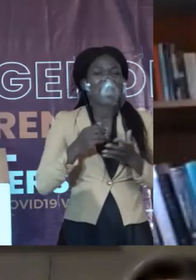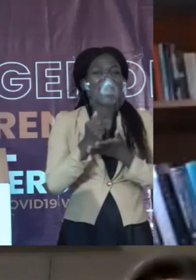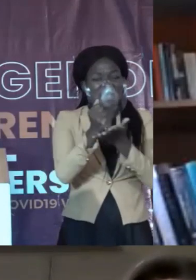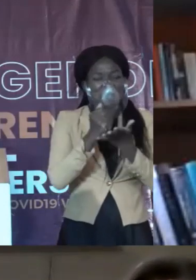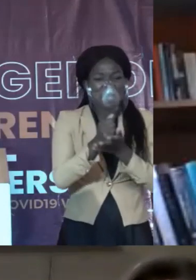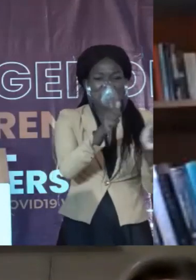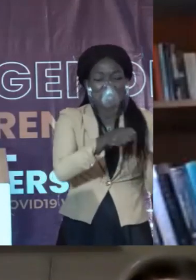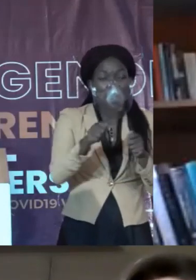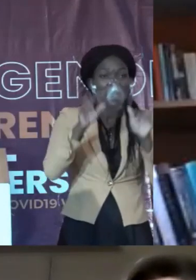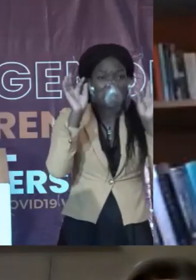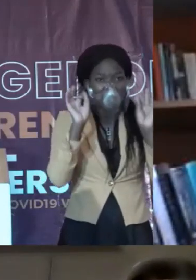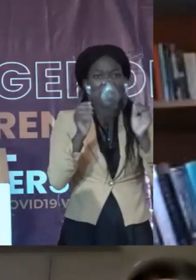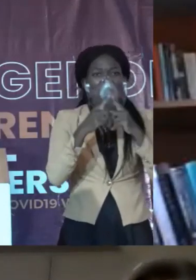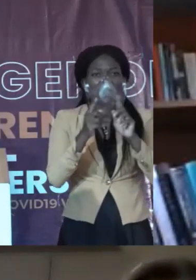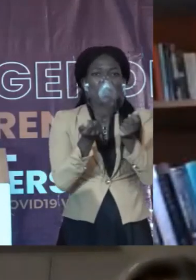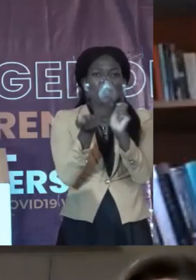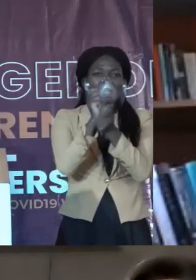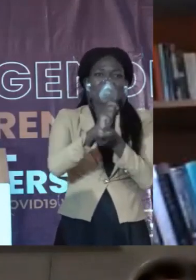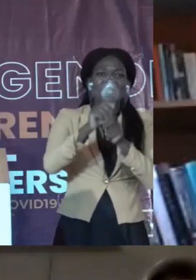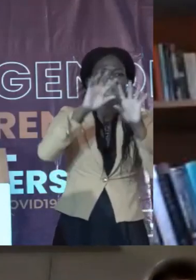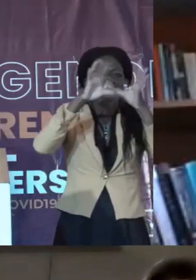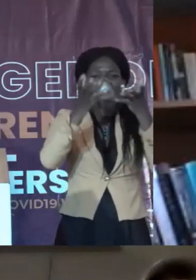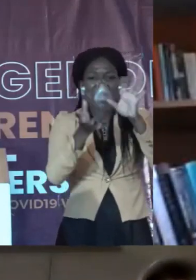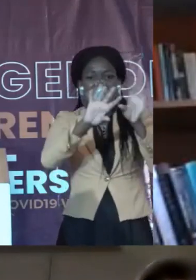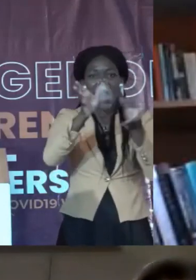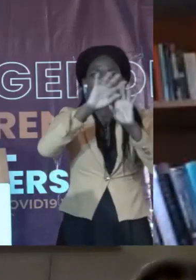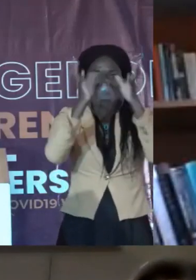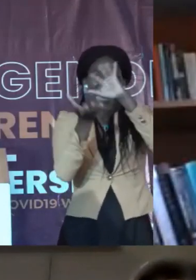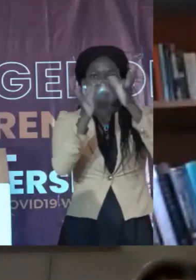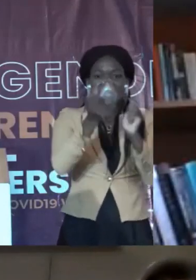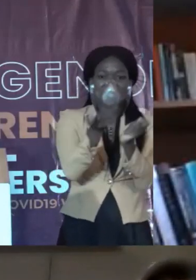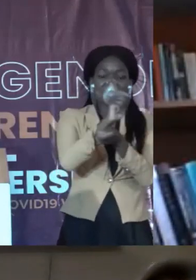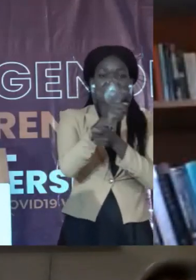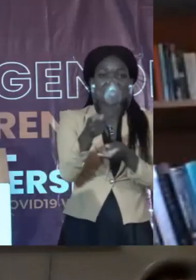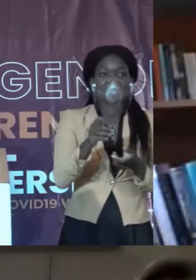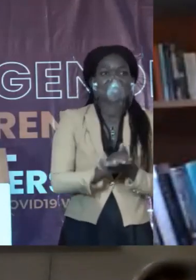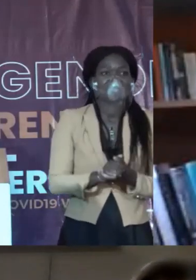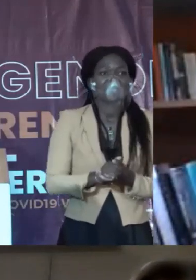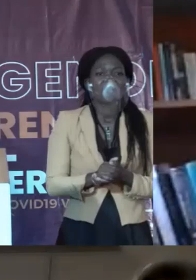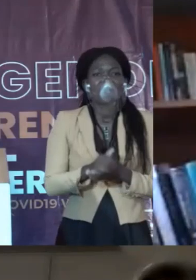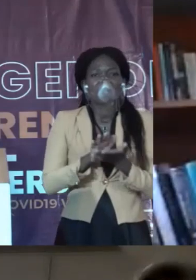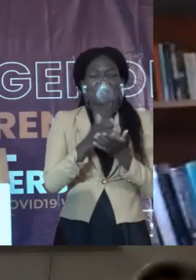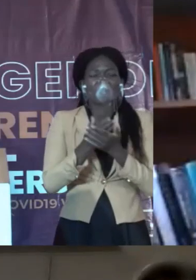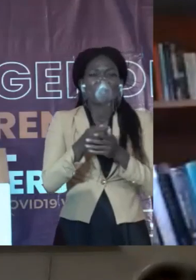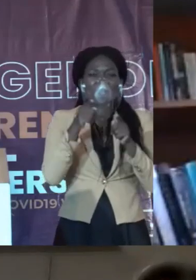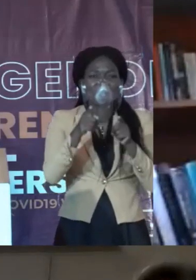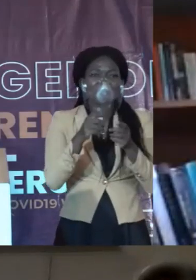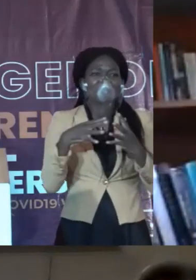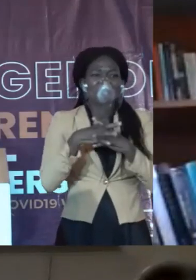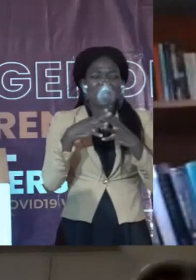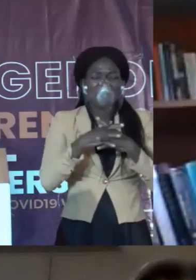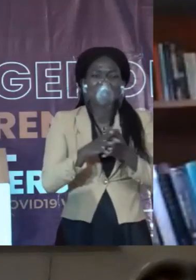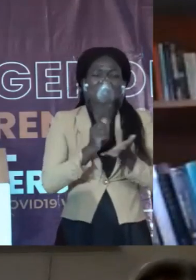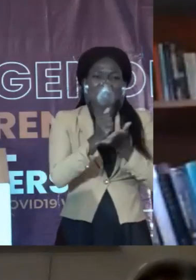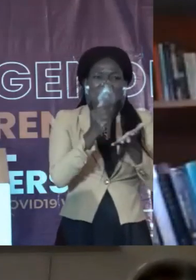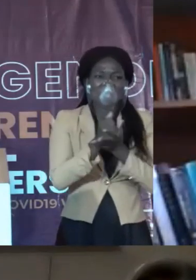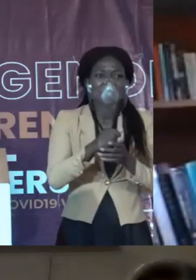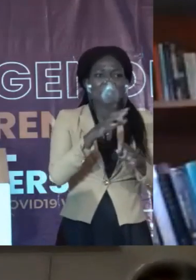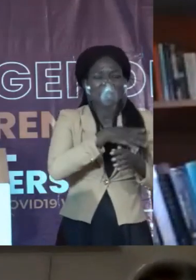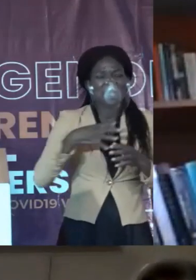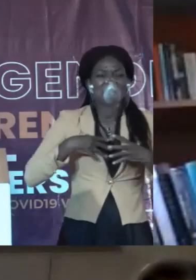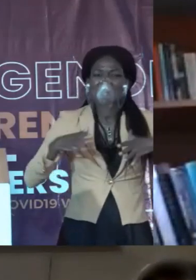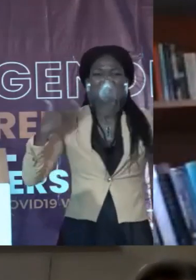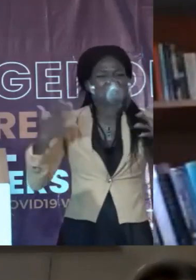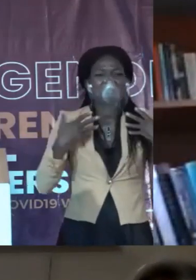against the structures that are maintaining them in these micro situations where they are almost looked down upon rather than celebrated for what they